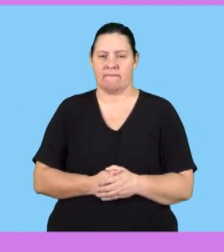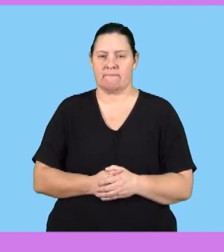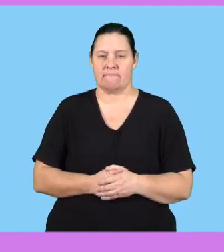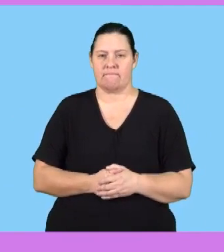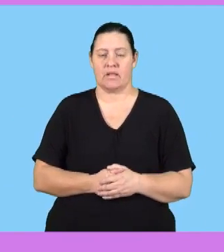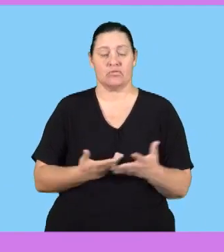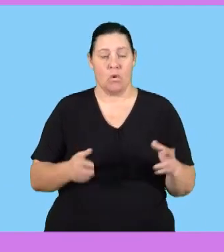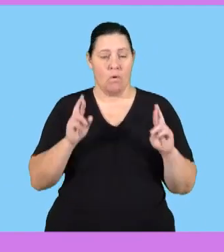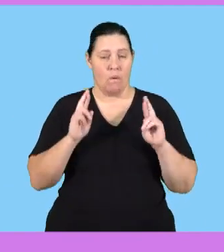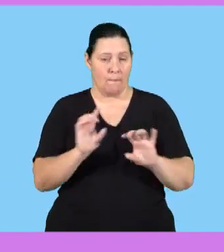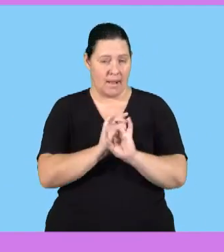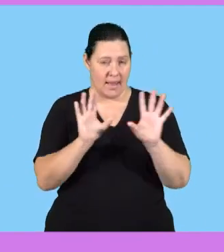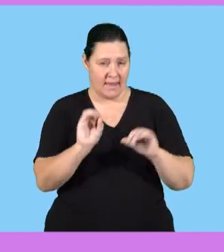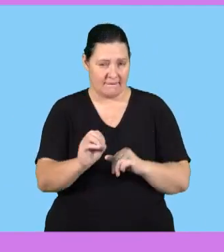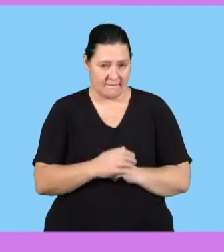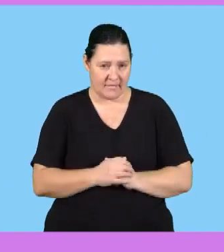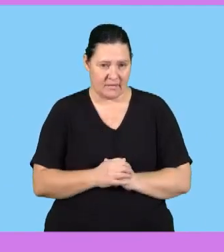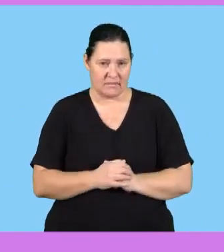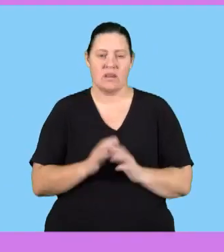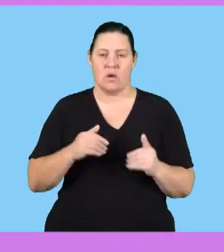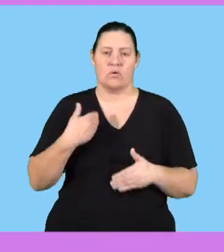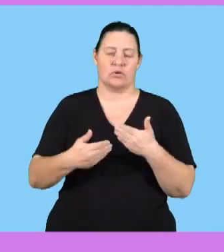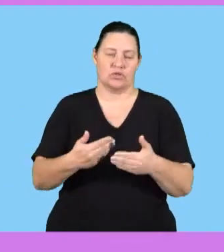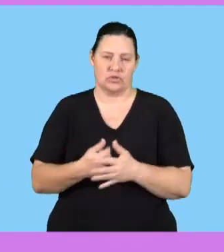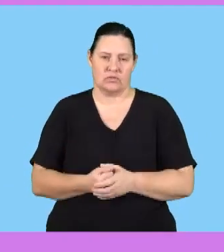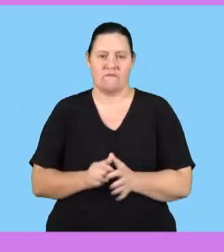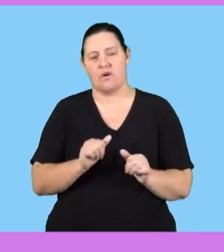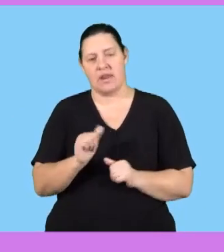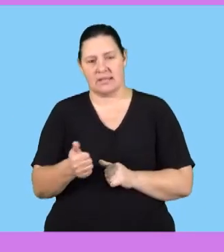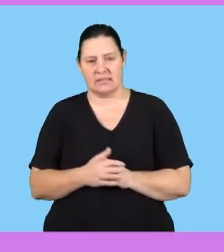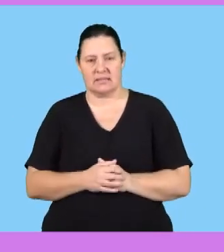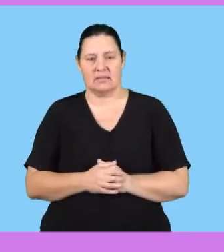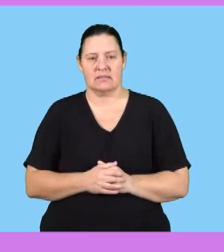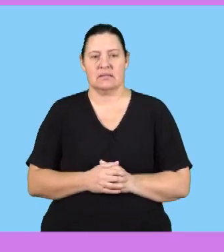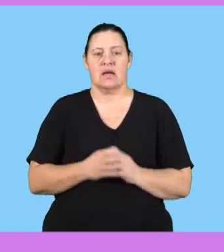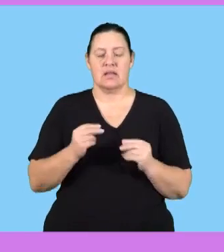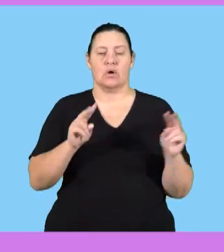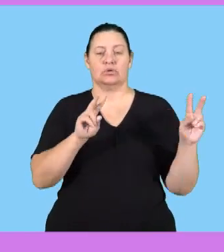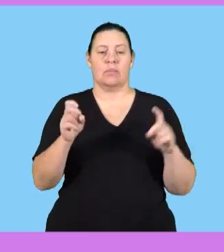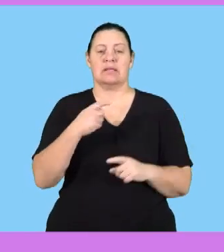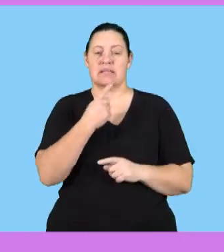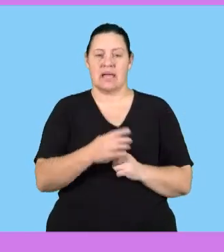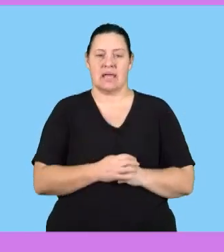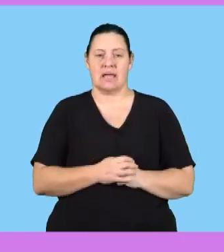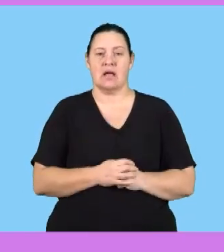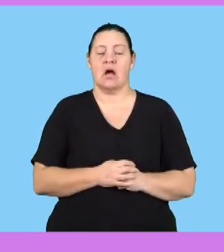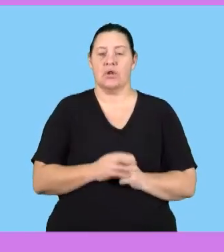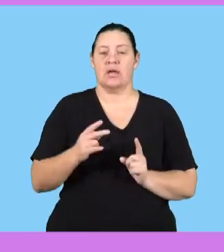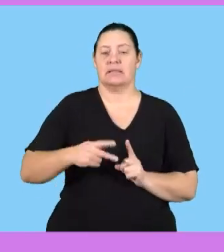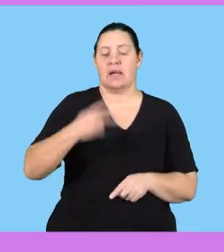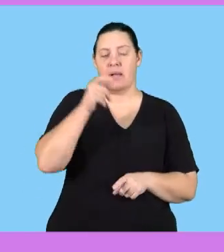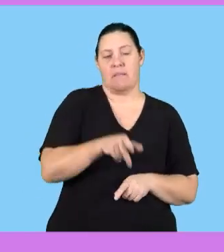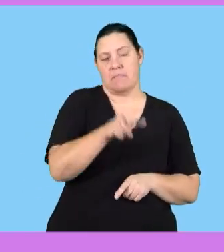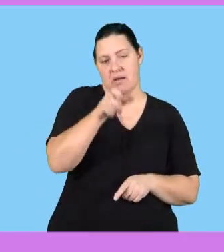663,917 visitors. Guys, I hope that's clear. Okay, let's move on to our next topic. So it says now we're